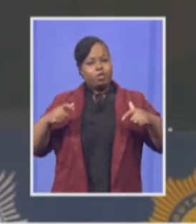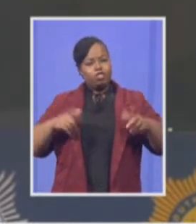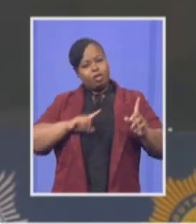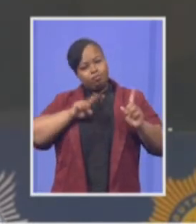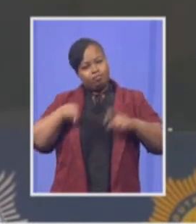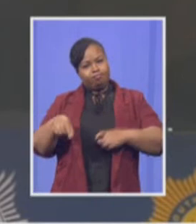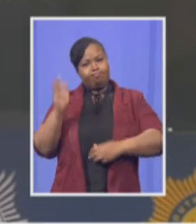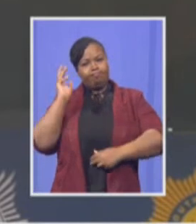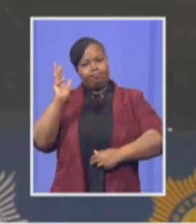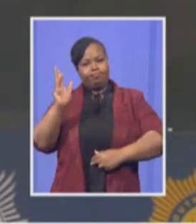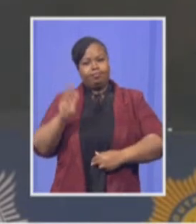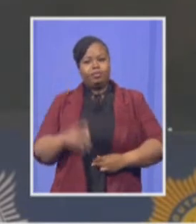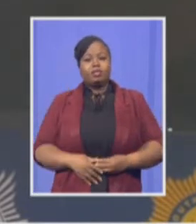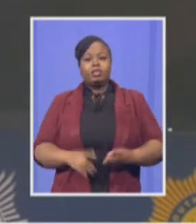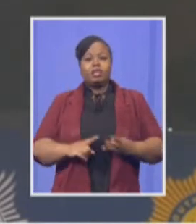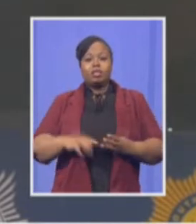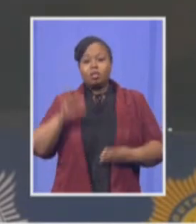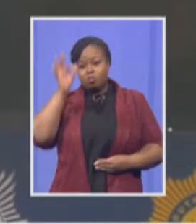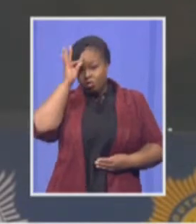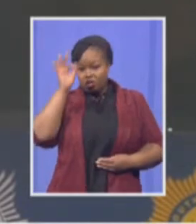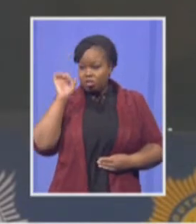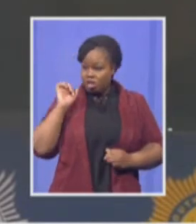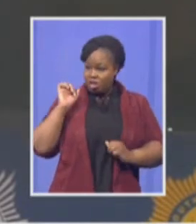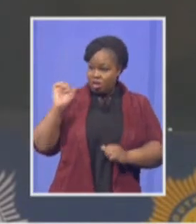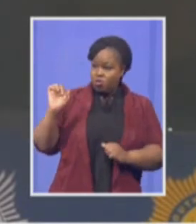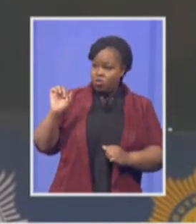zoze namaphoyisa akho